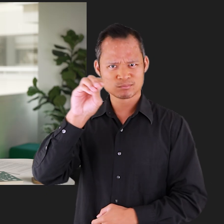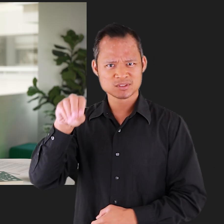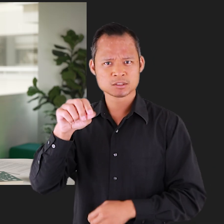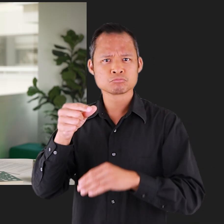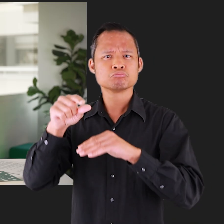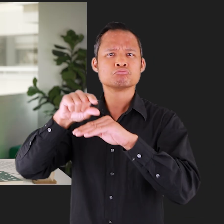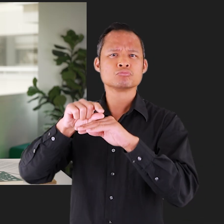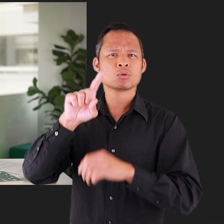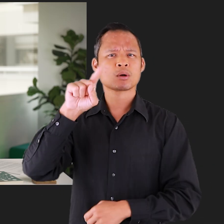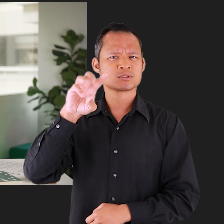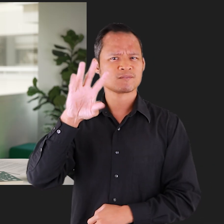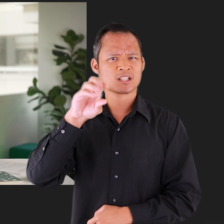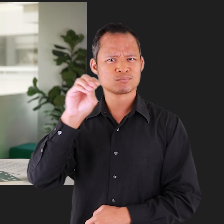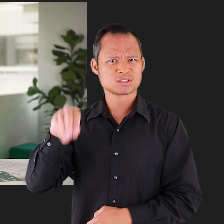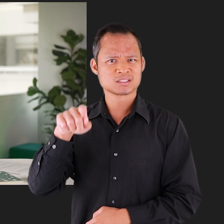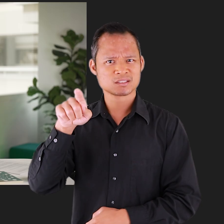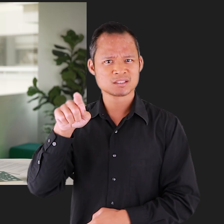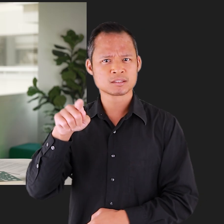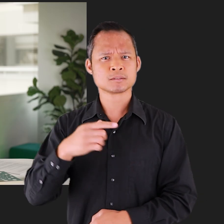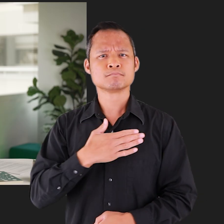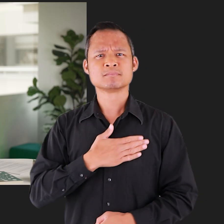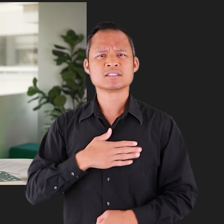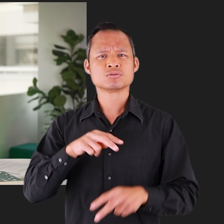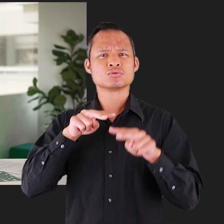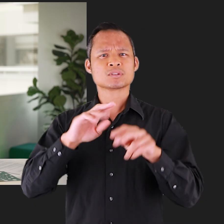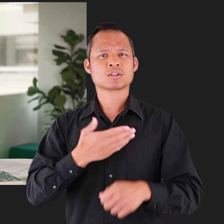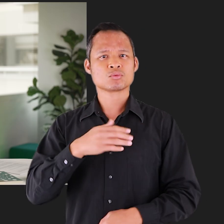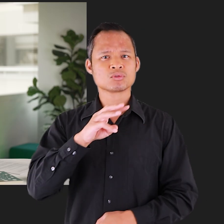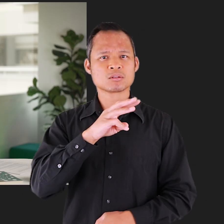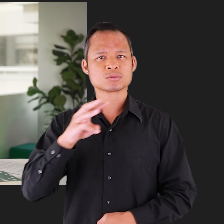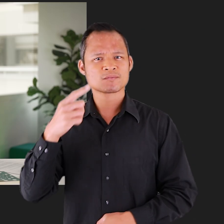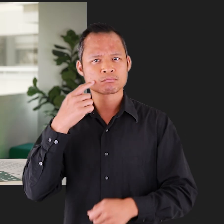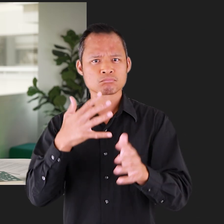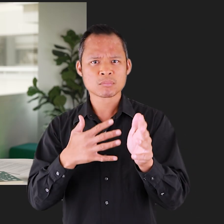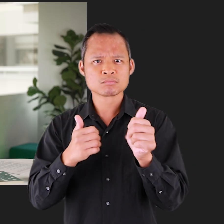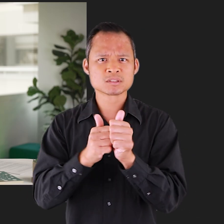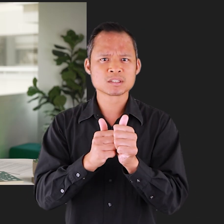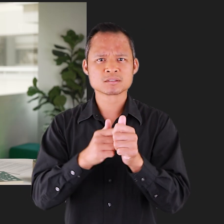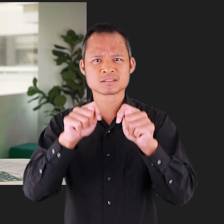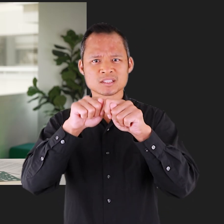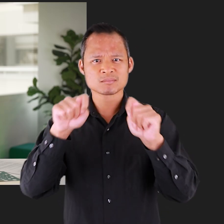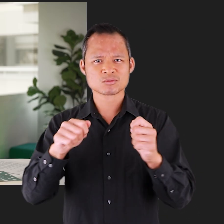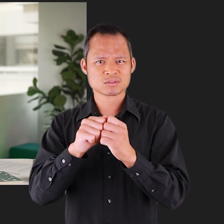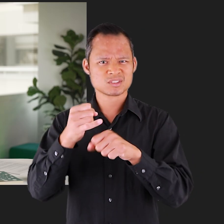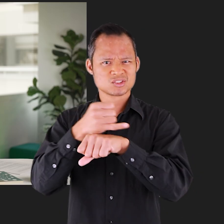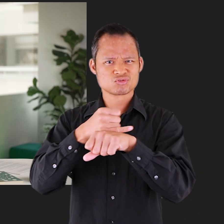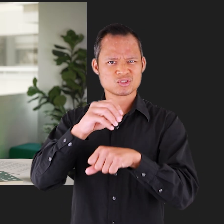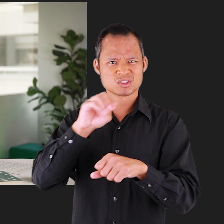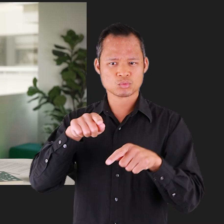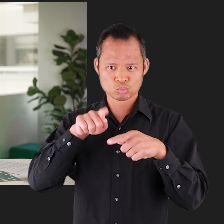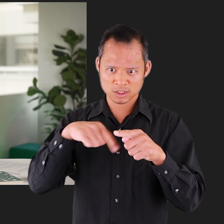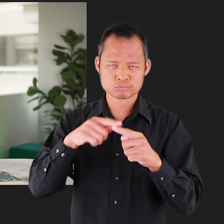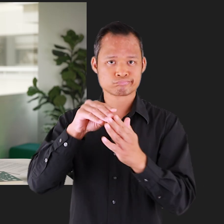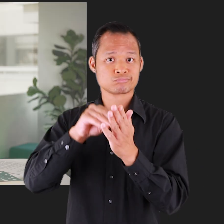floating rate plus 1.65%. Please check our website with our latest cash flow template for the interest rate at the